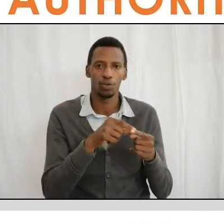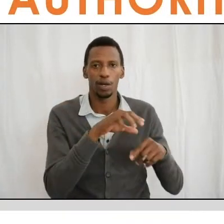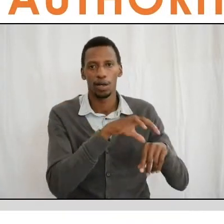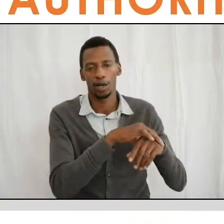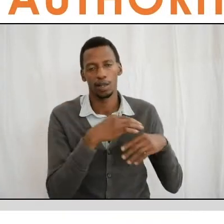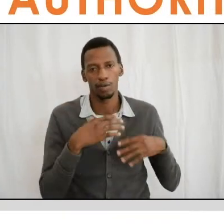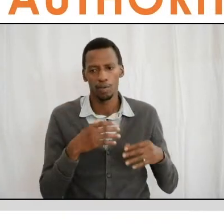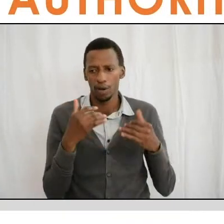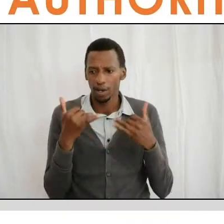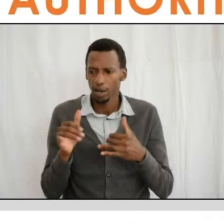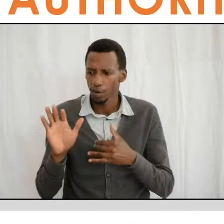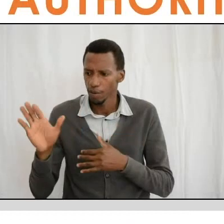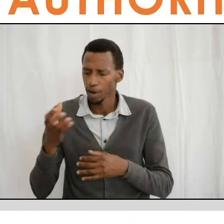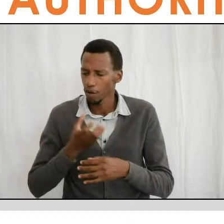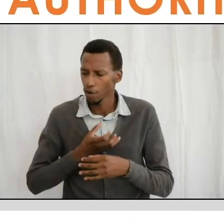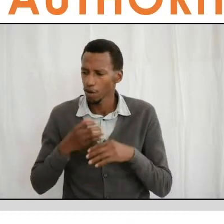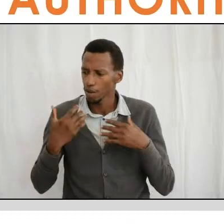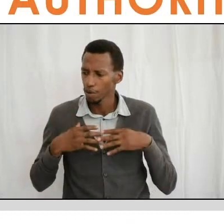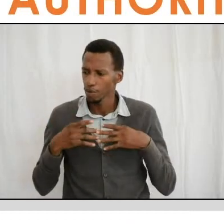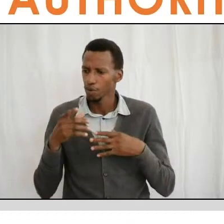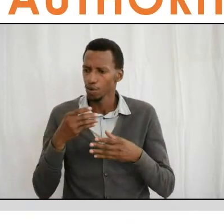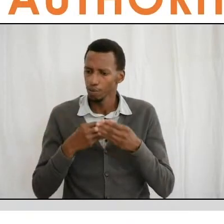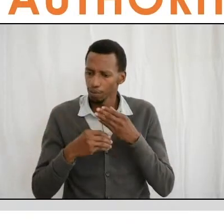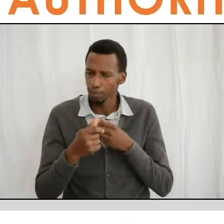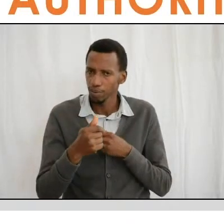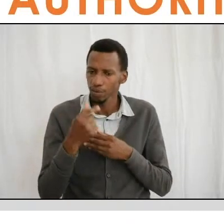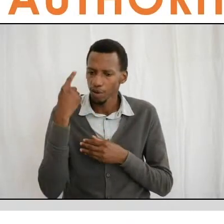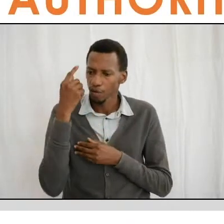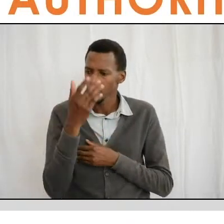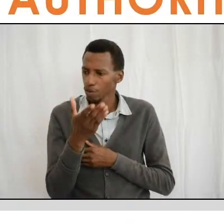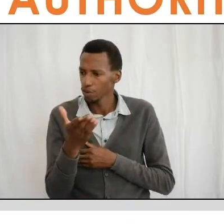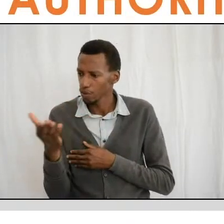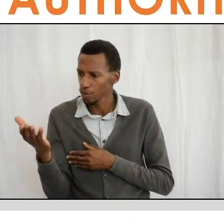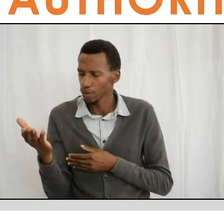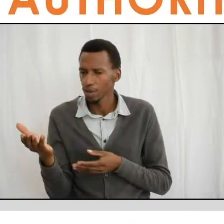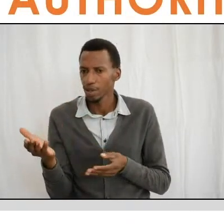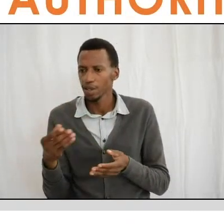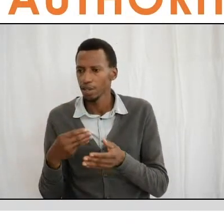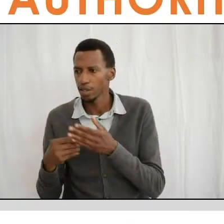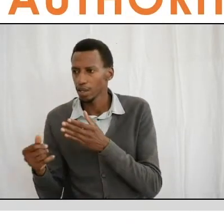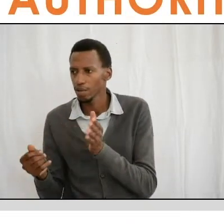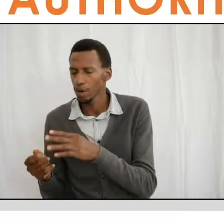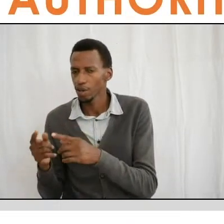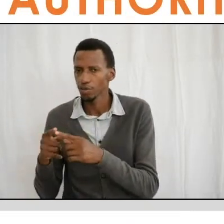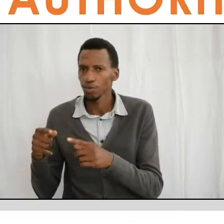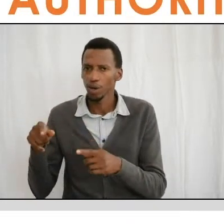are selling out your own people only for them to be sold back to us.